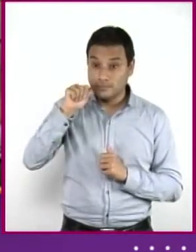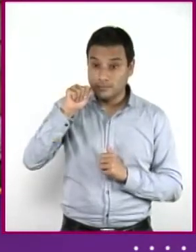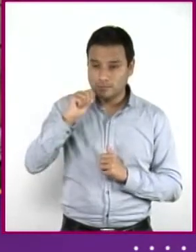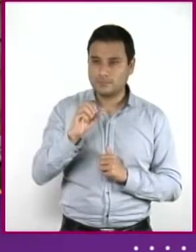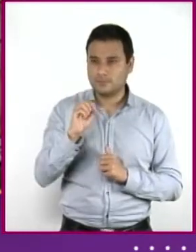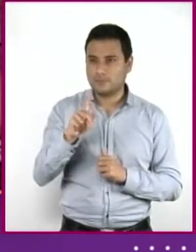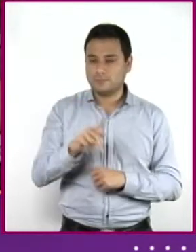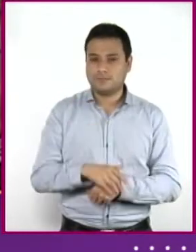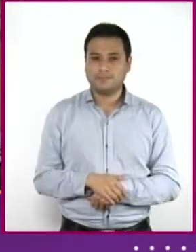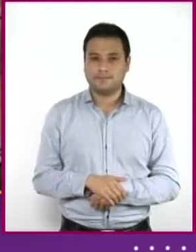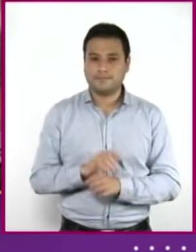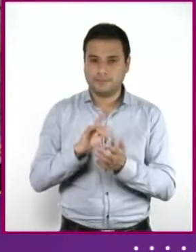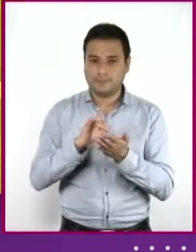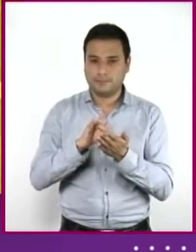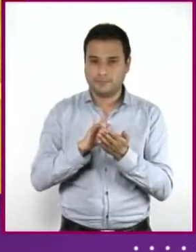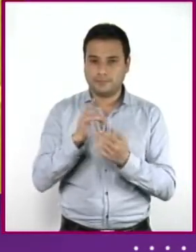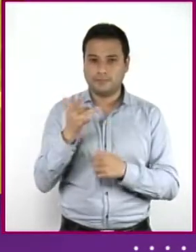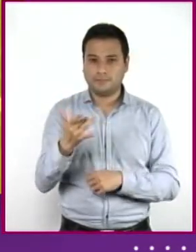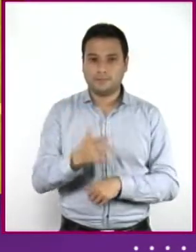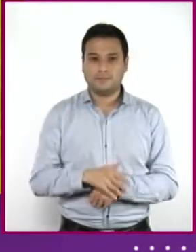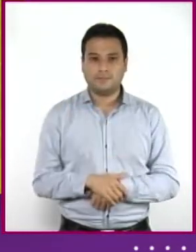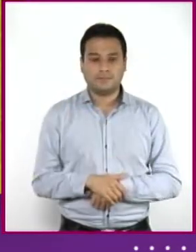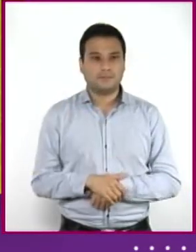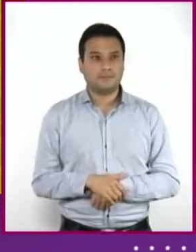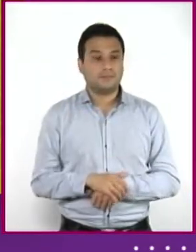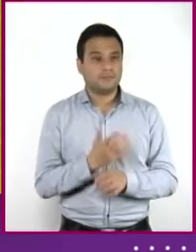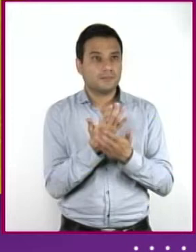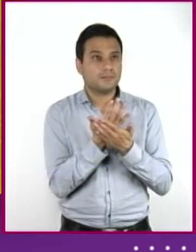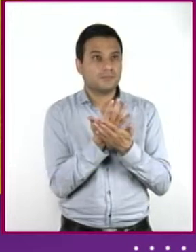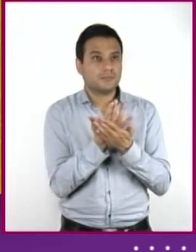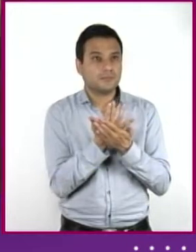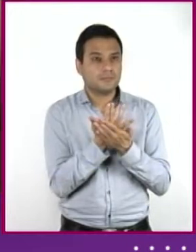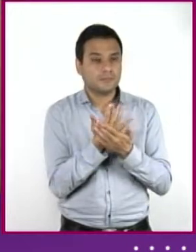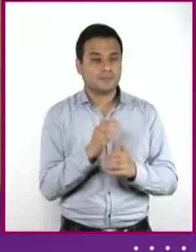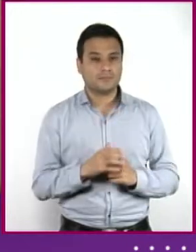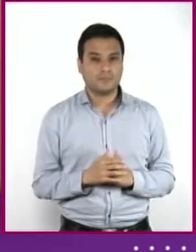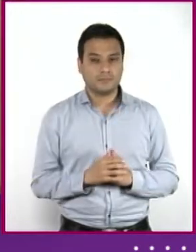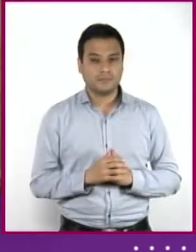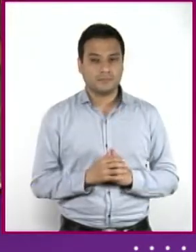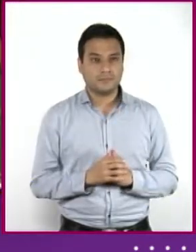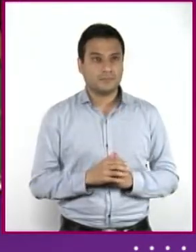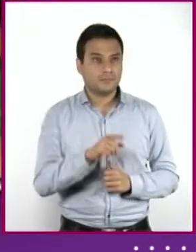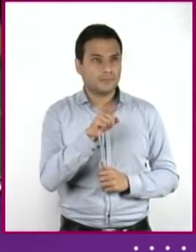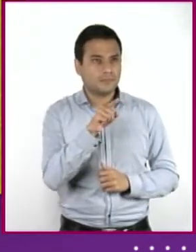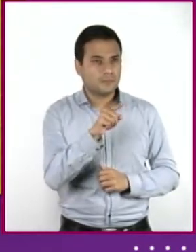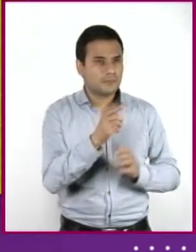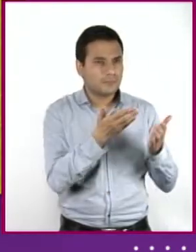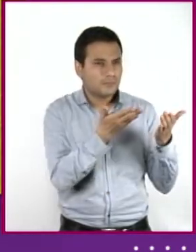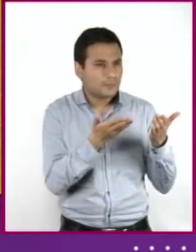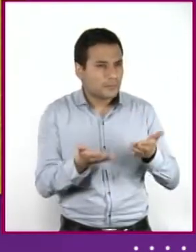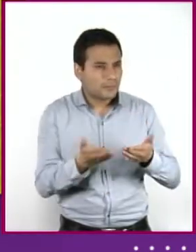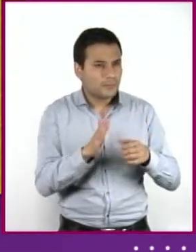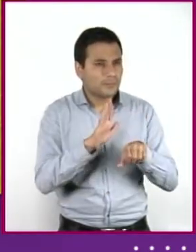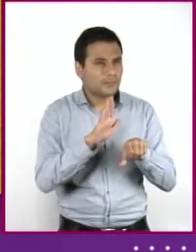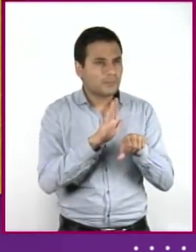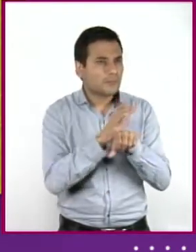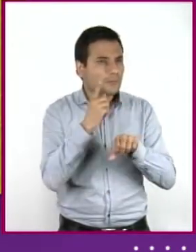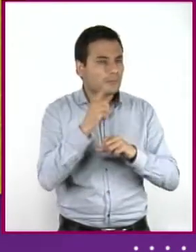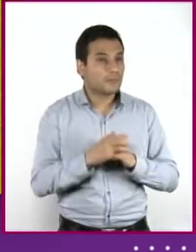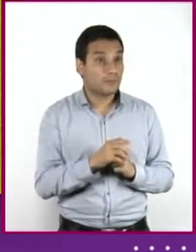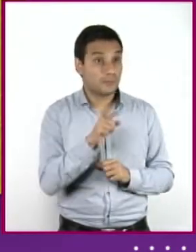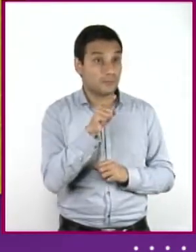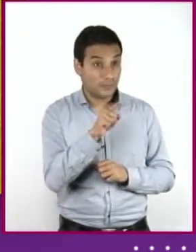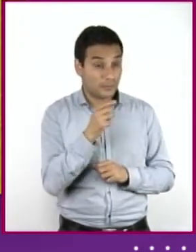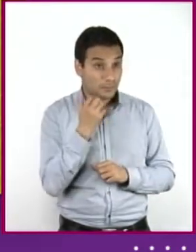Okay. Thank you. Wait! You are here about... You want to